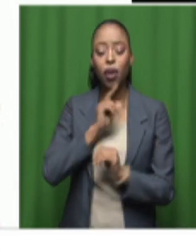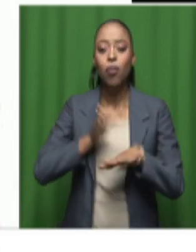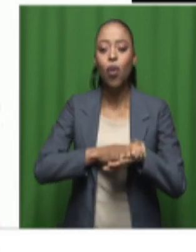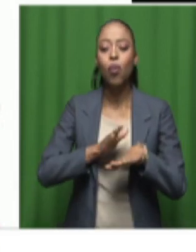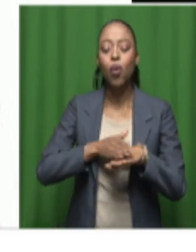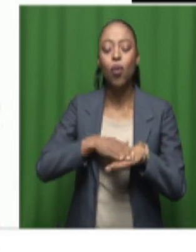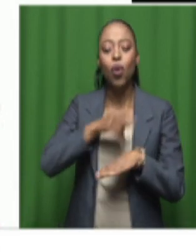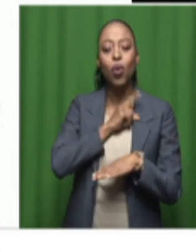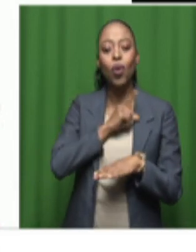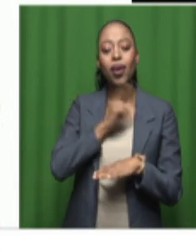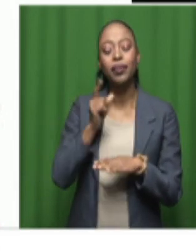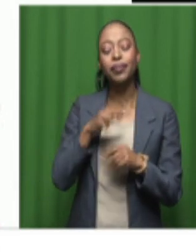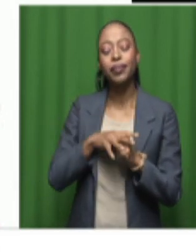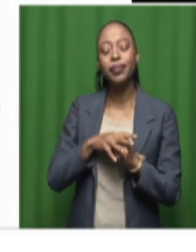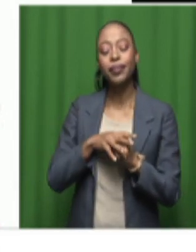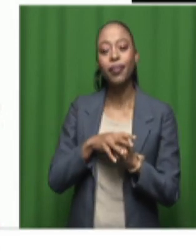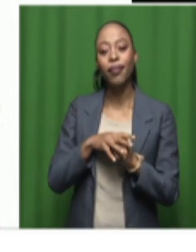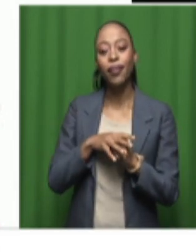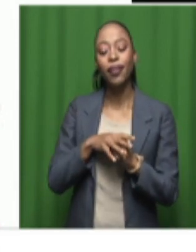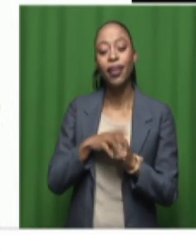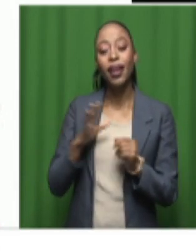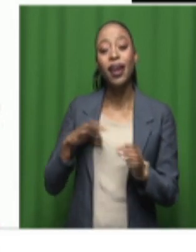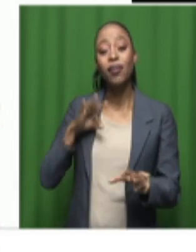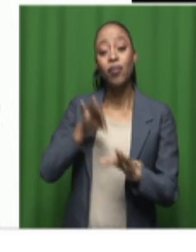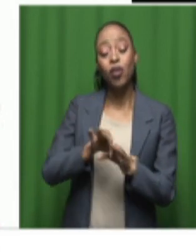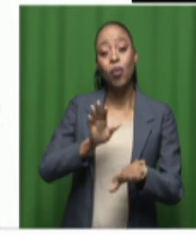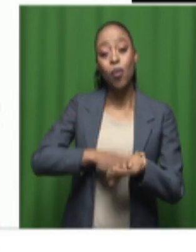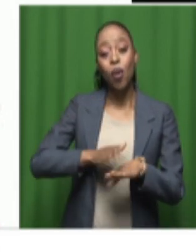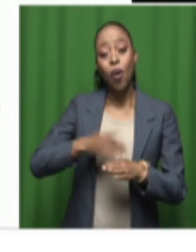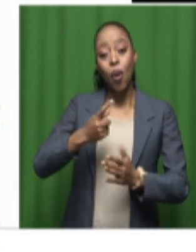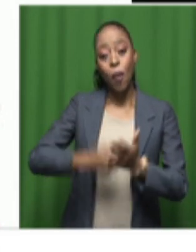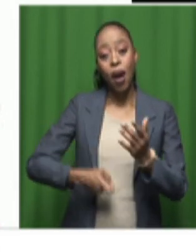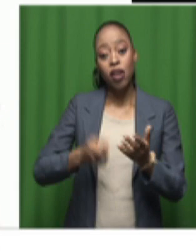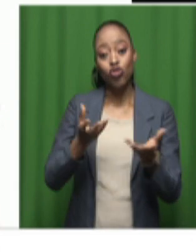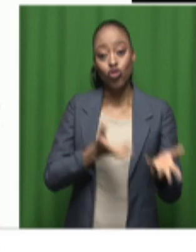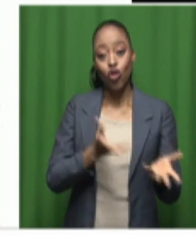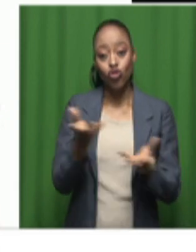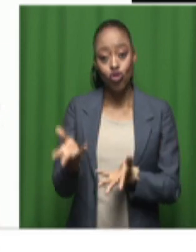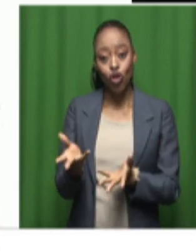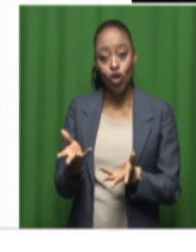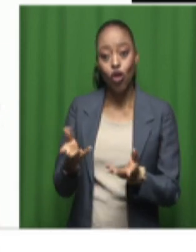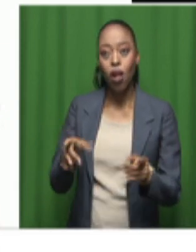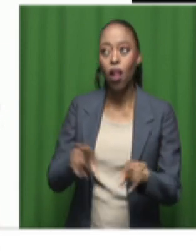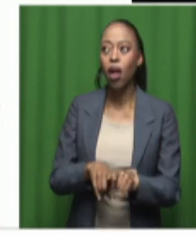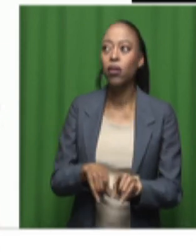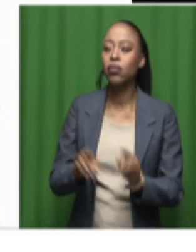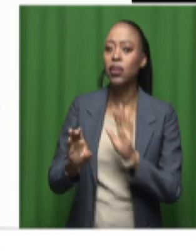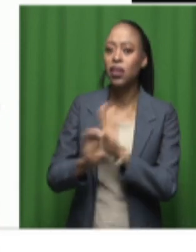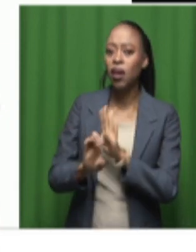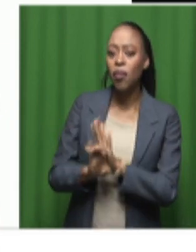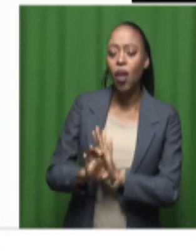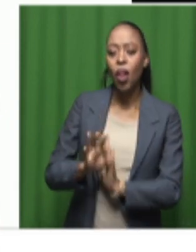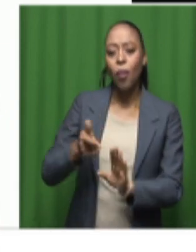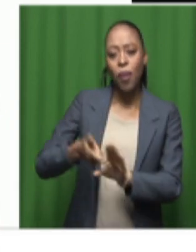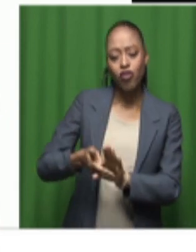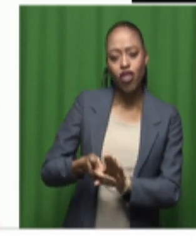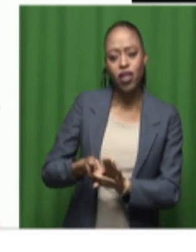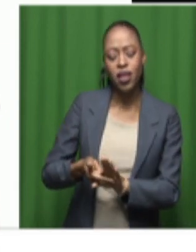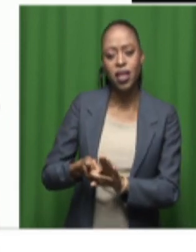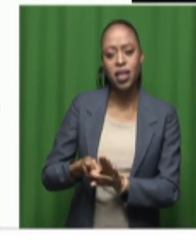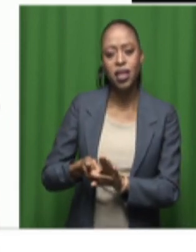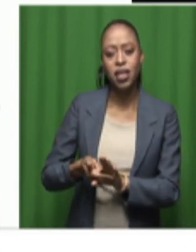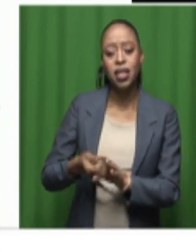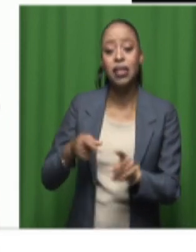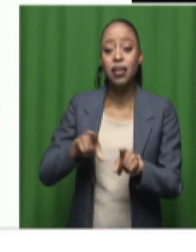Largely because a major input into some of these prices are, for instance, the cost of fuel.